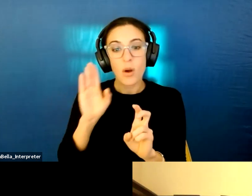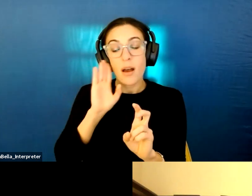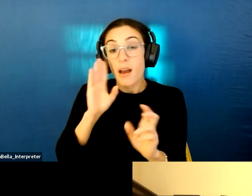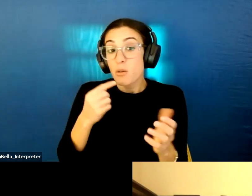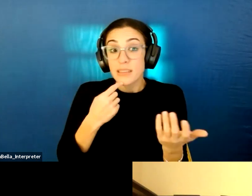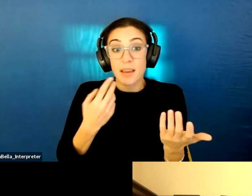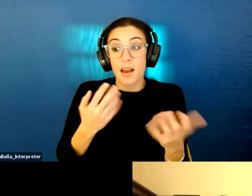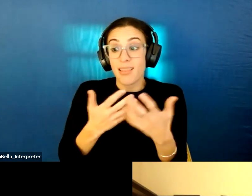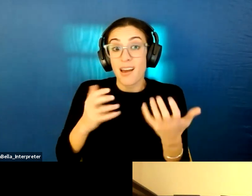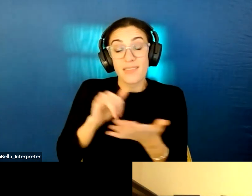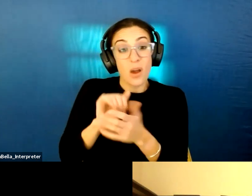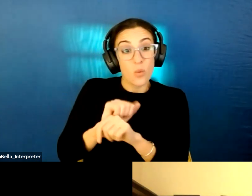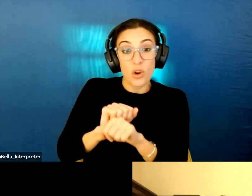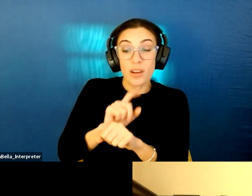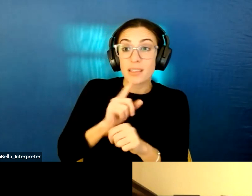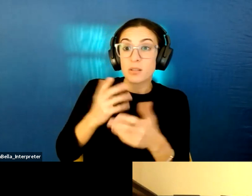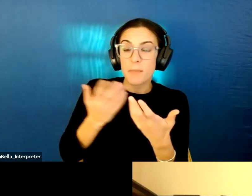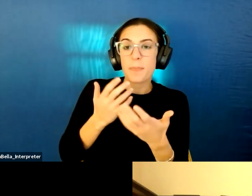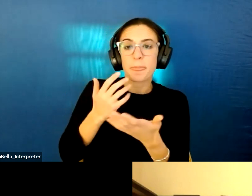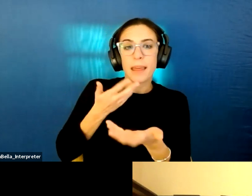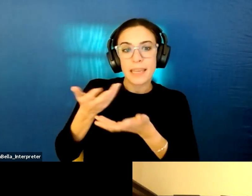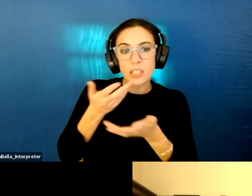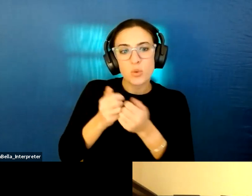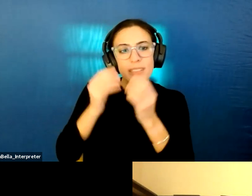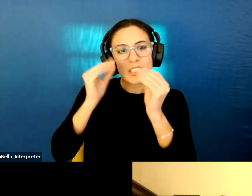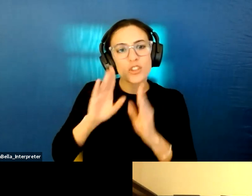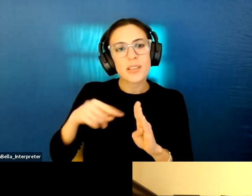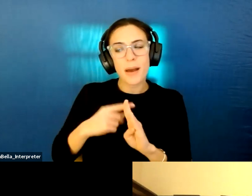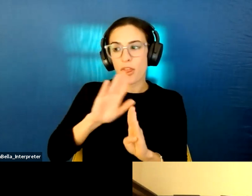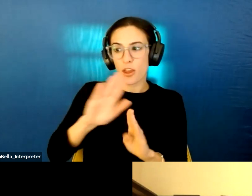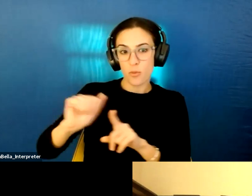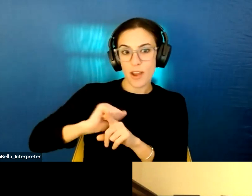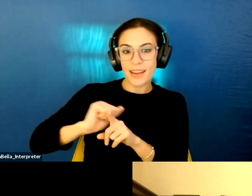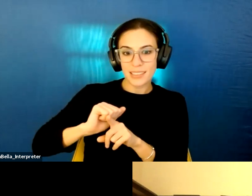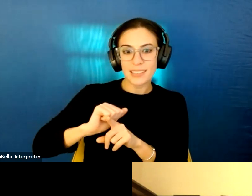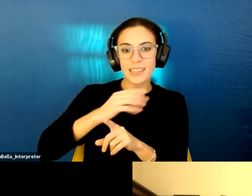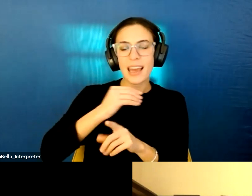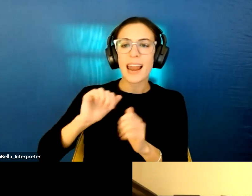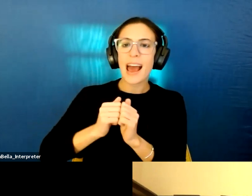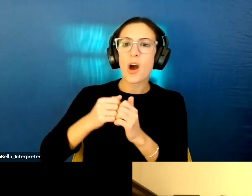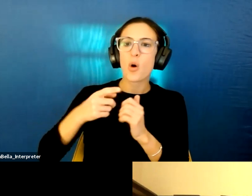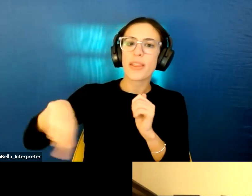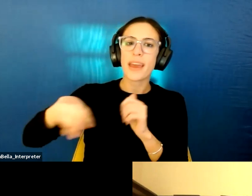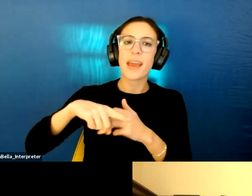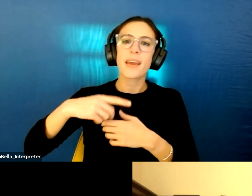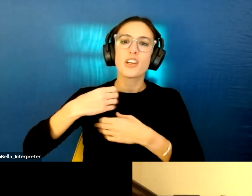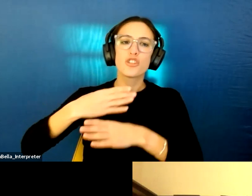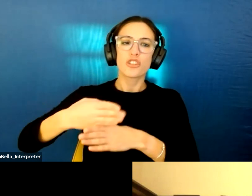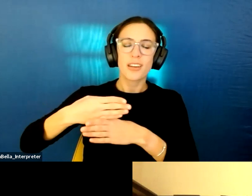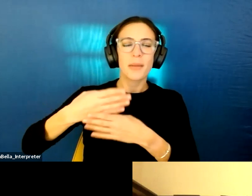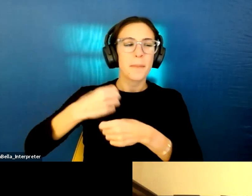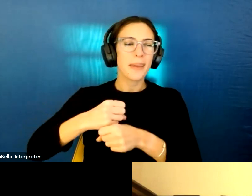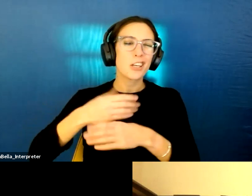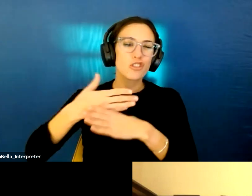is really working with engaging teachers around their practice, and particularly in shared meaning making, because the reality is we're always going to be smarter